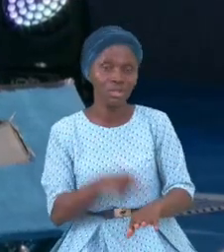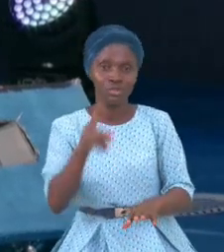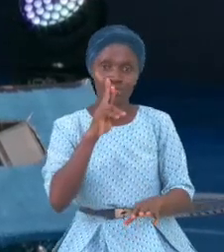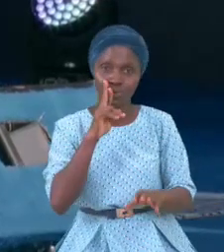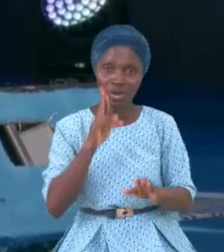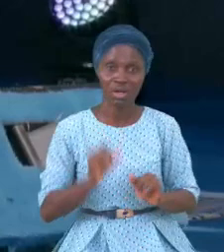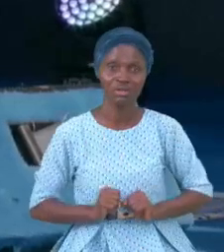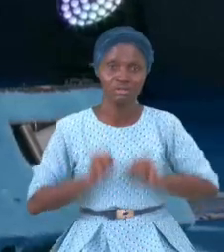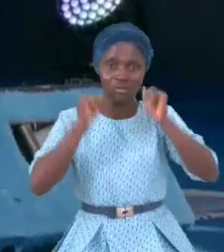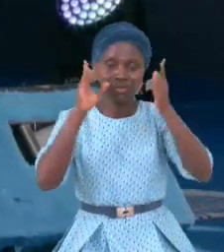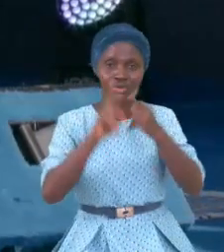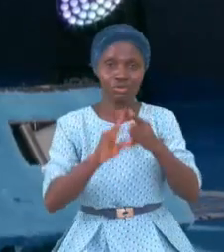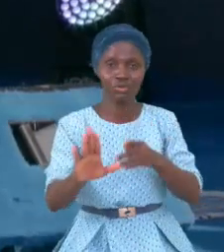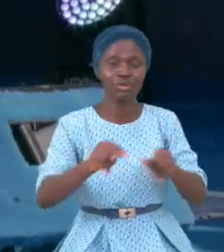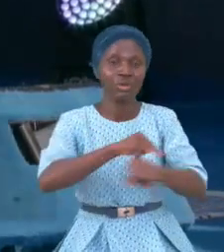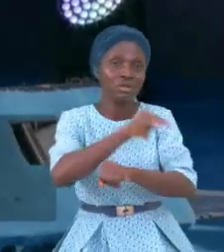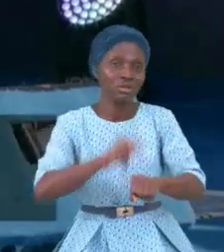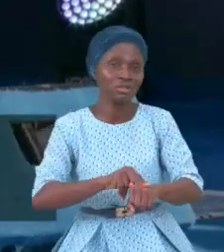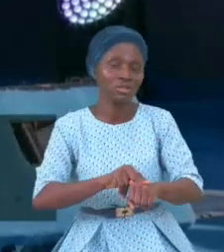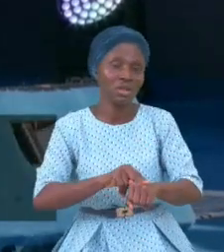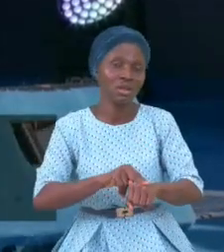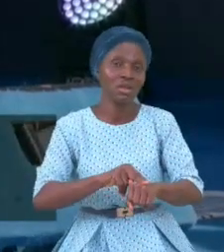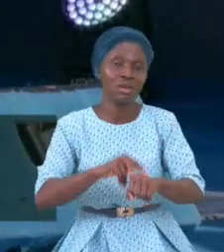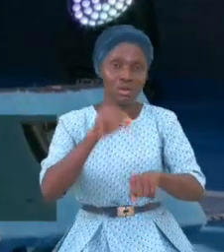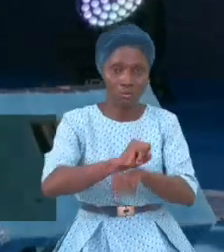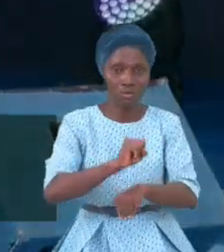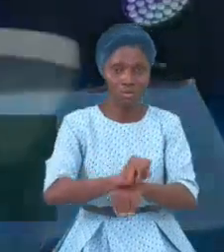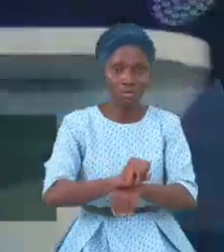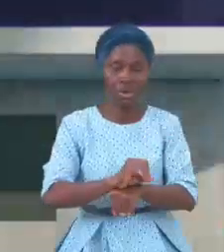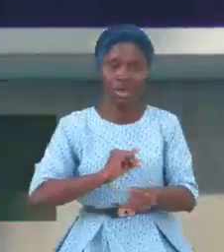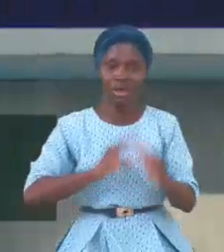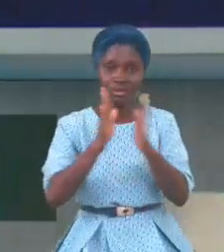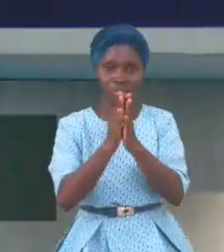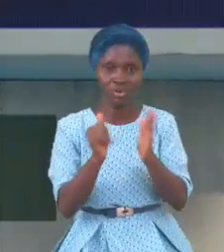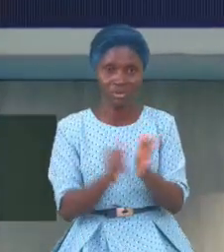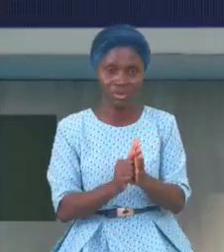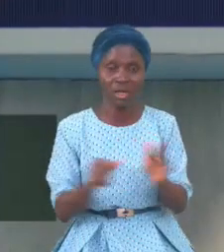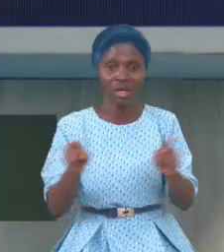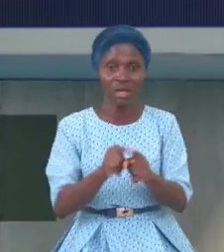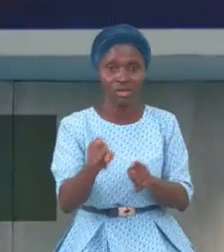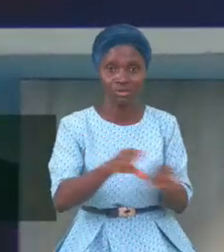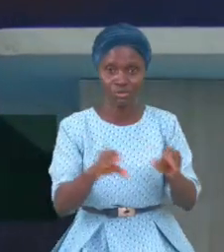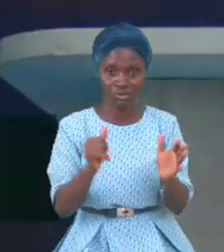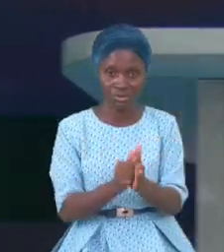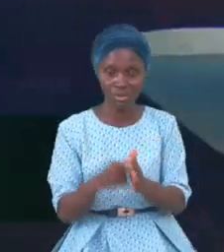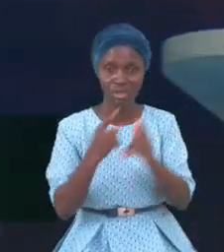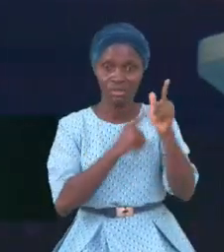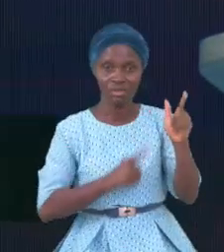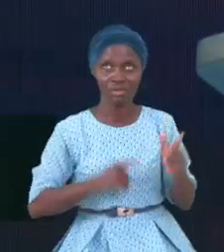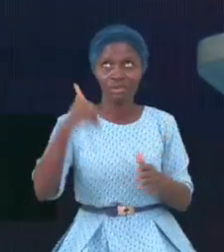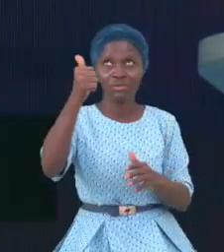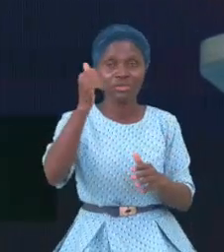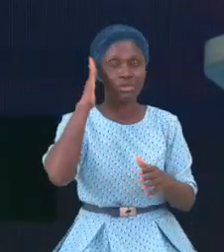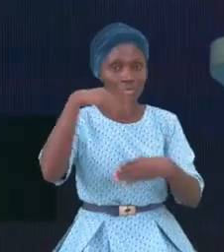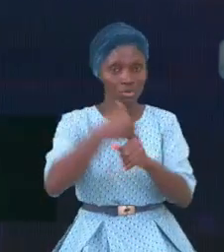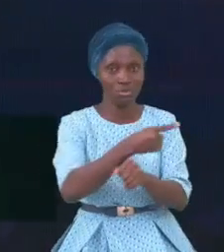And I pray as you do that, the Lord himself will make you an achiever. I said